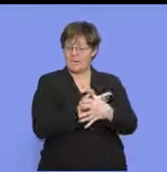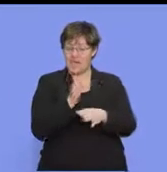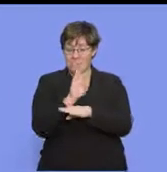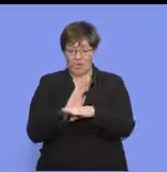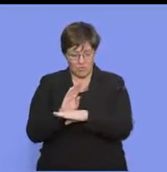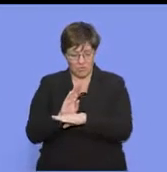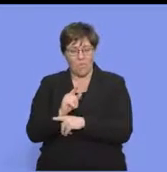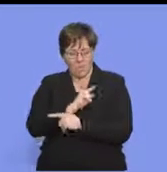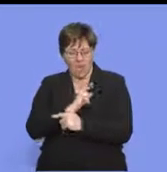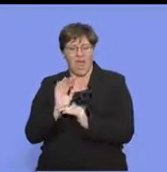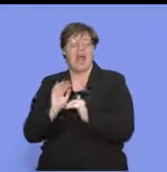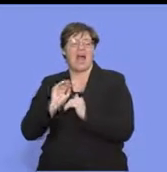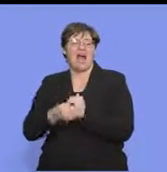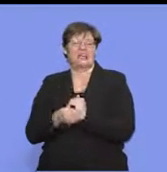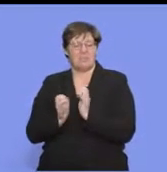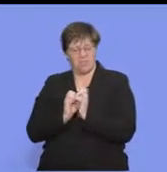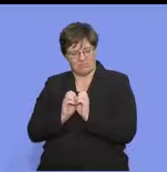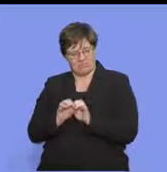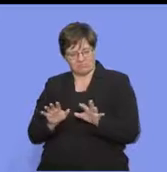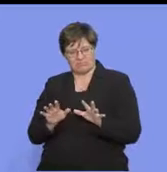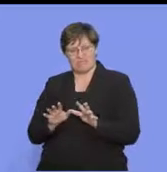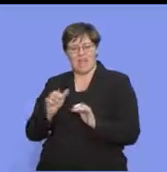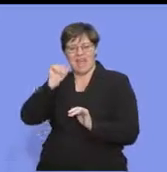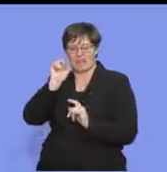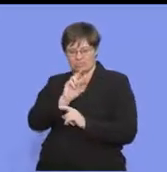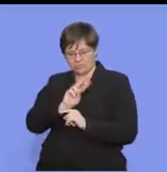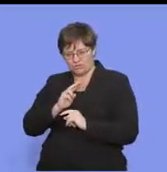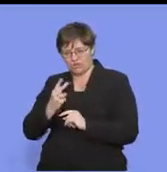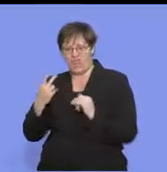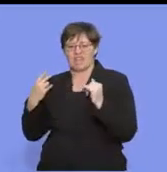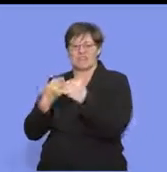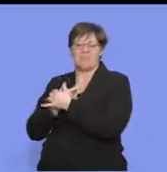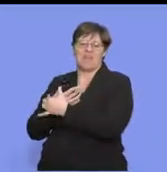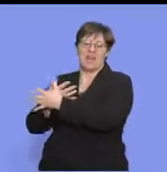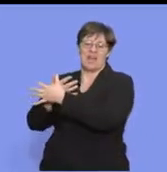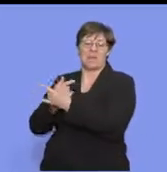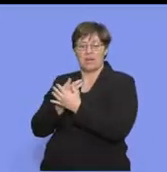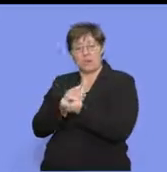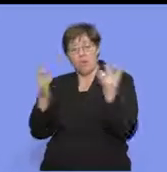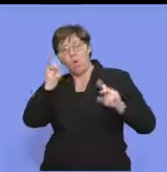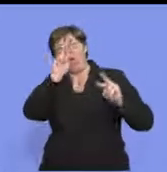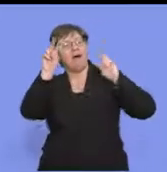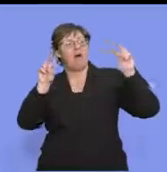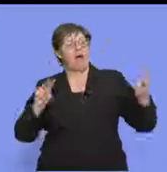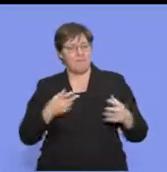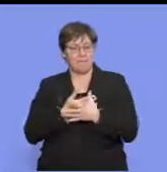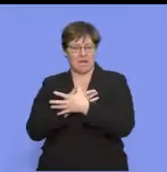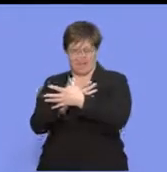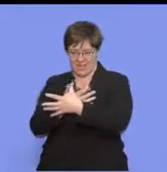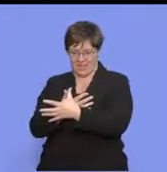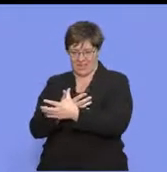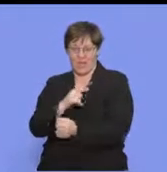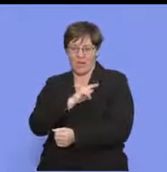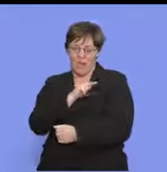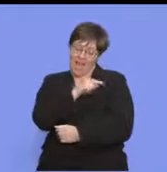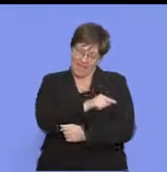that is nicely camouflaged in the environment, then becomes the dominant phenotype